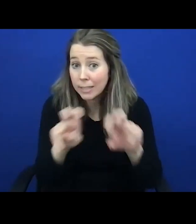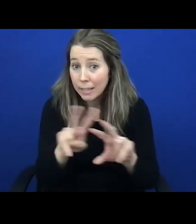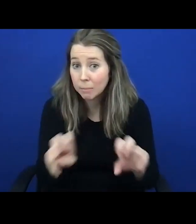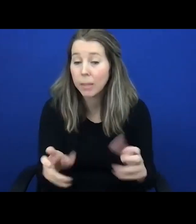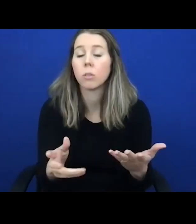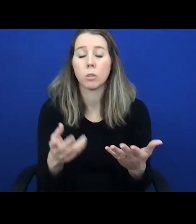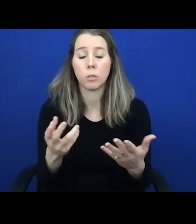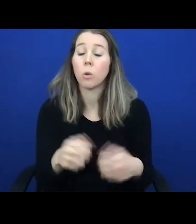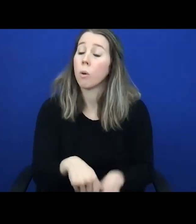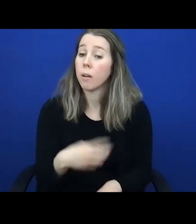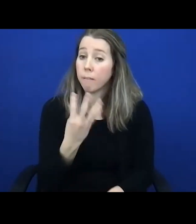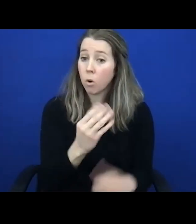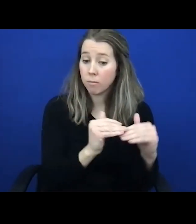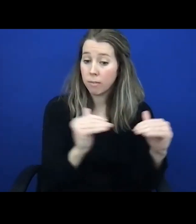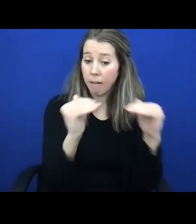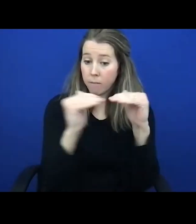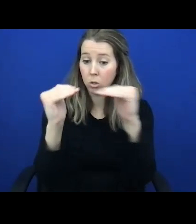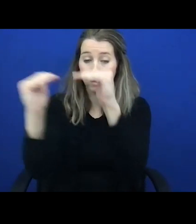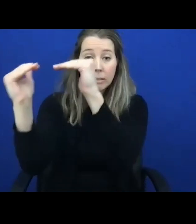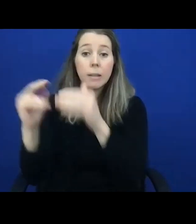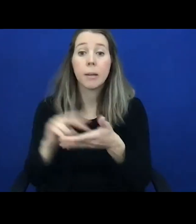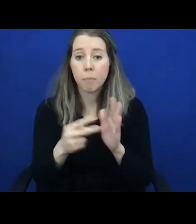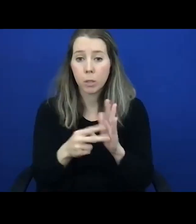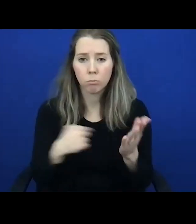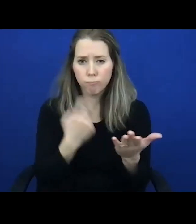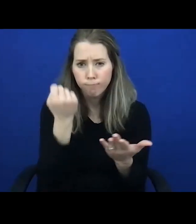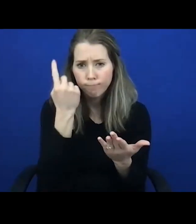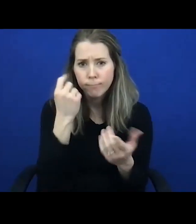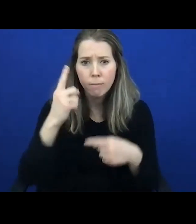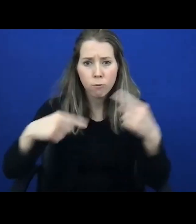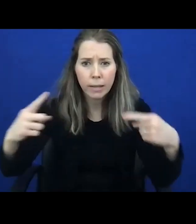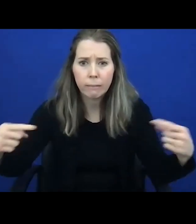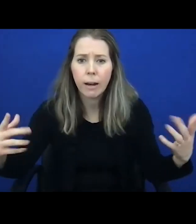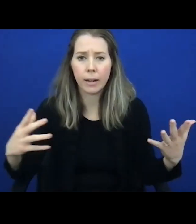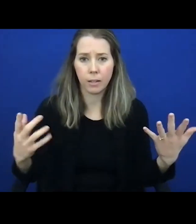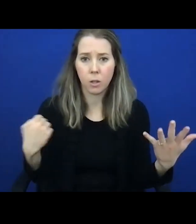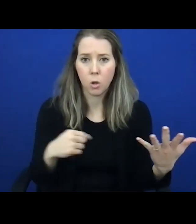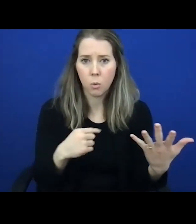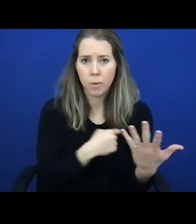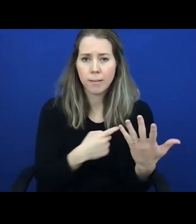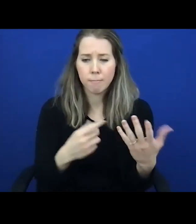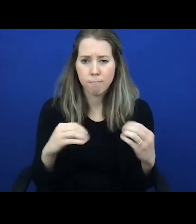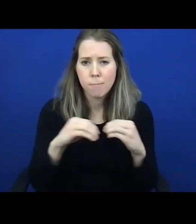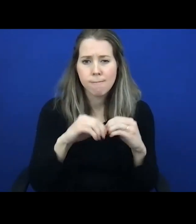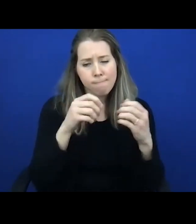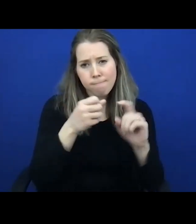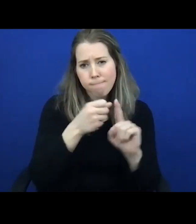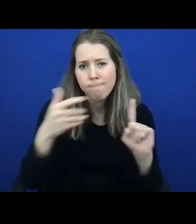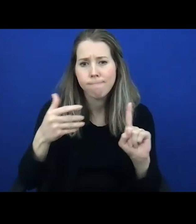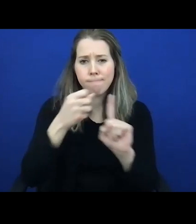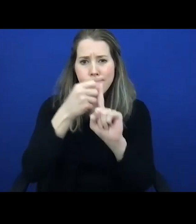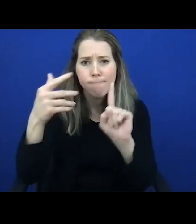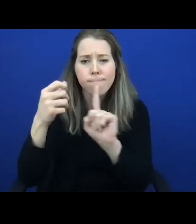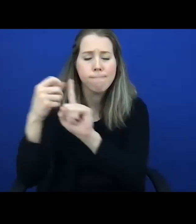4 levels, we understand the variance, we pull apart a little bit more variance, and it's more